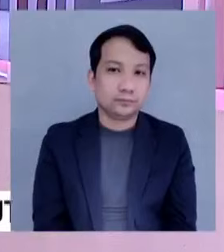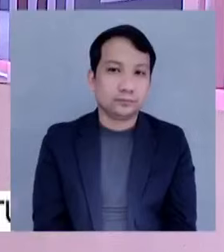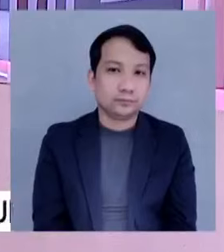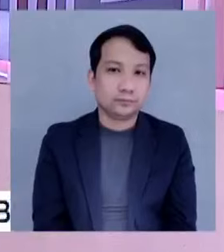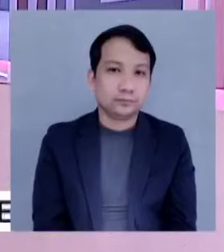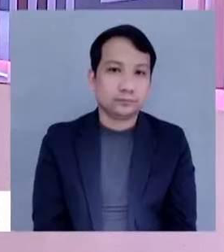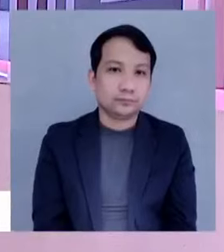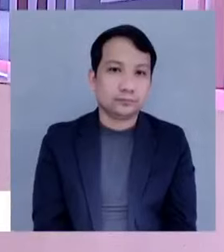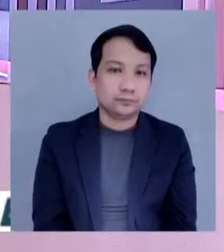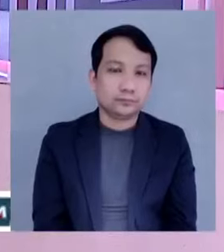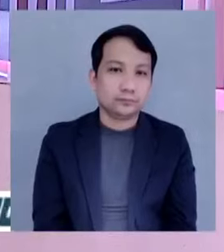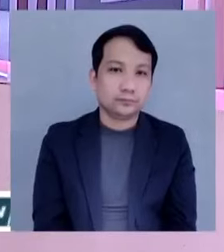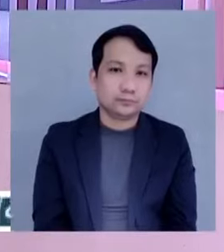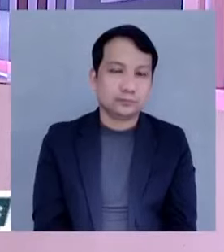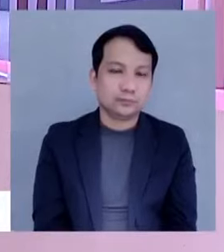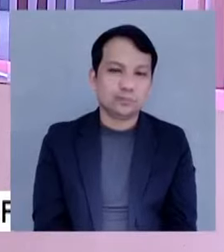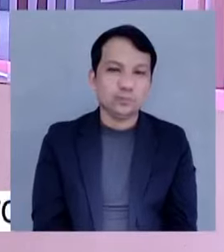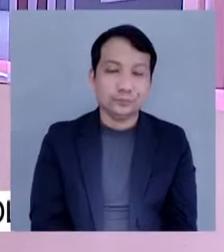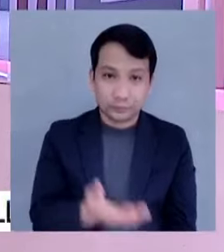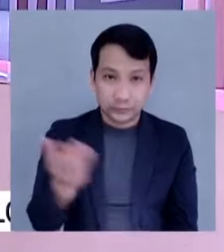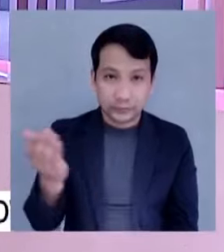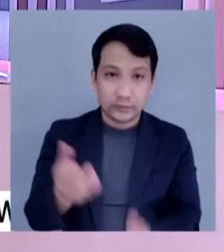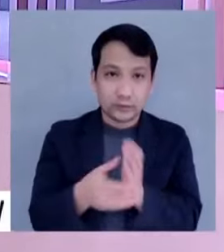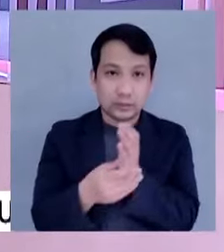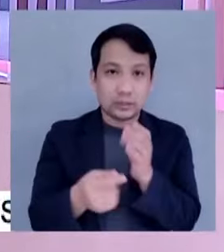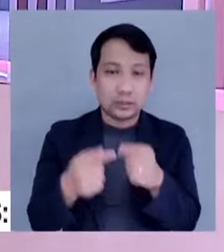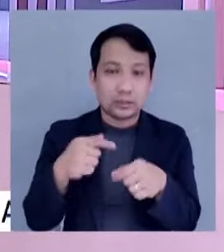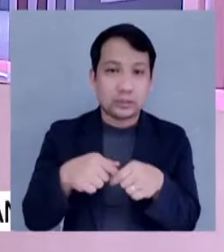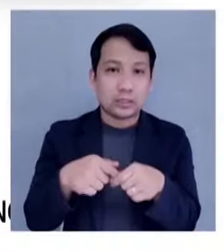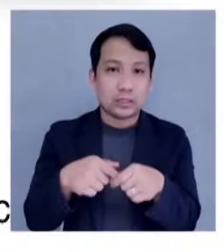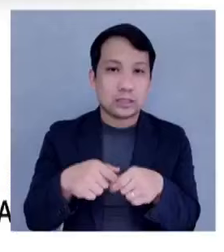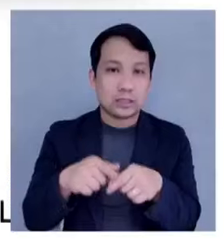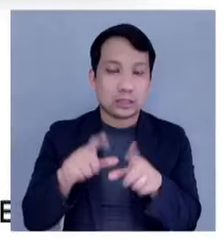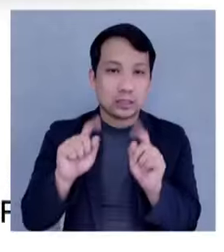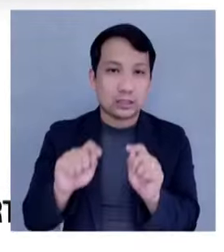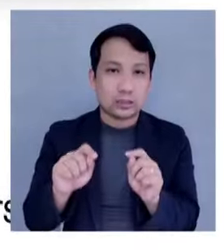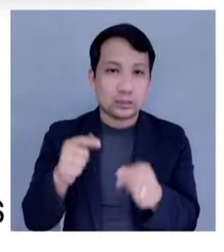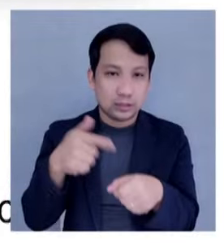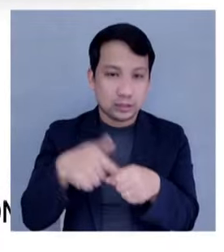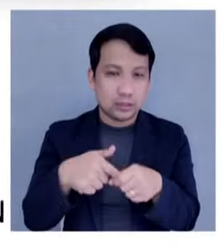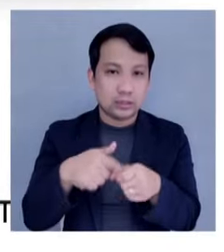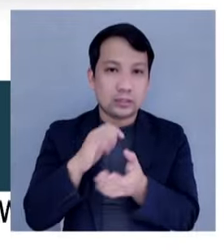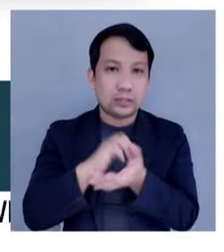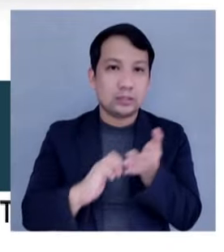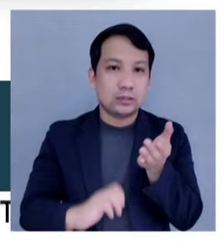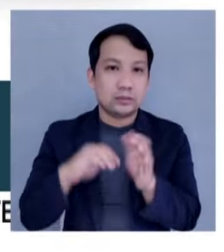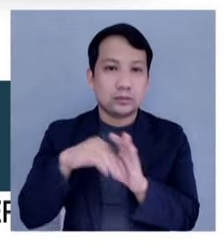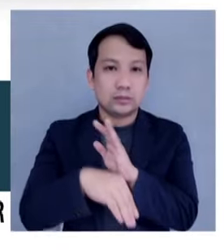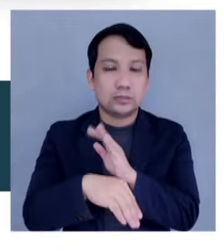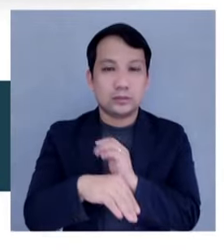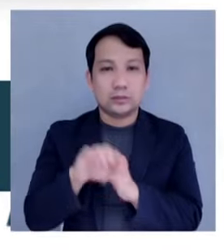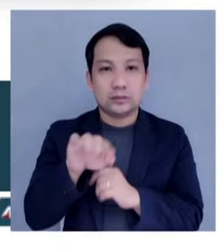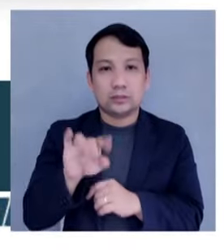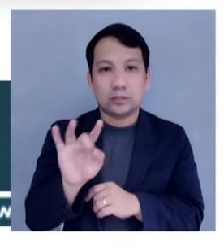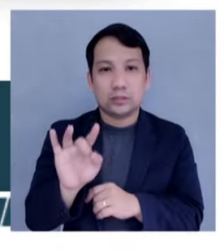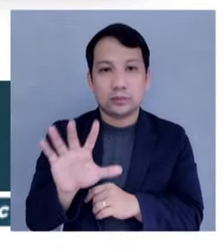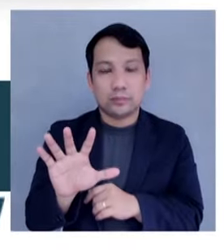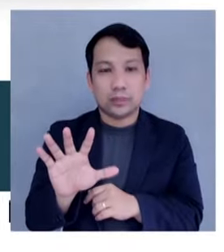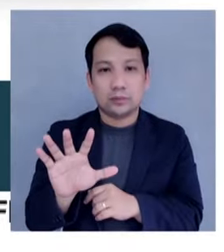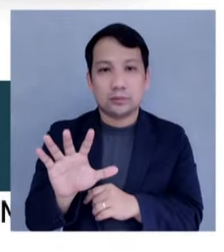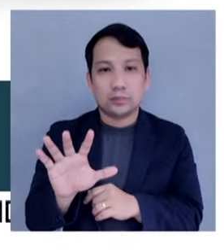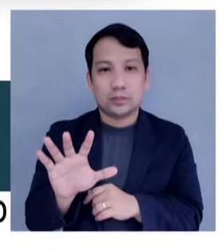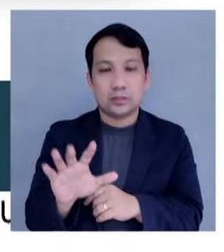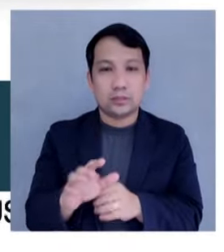Good news for motorists: an oil price rollback set for Tuesday. Gasoline prices will drop by 85 centavos per liter, diesel